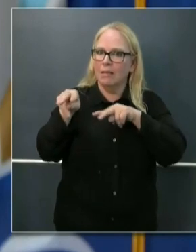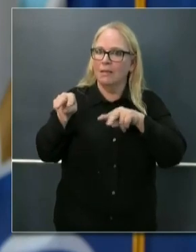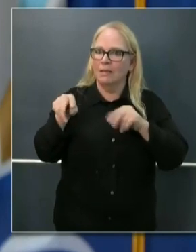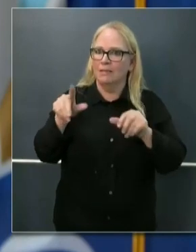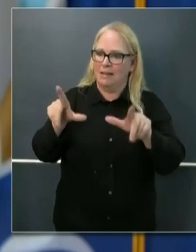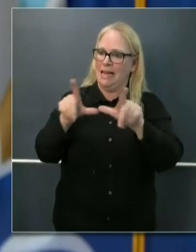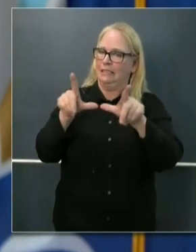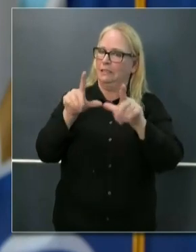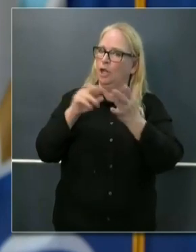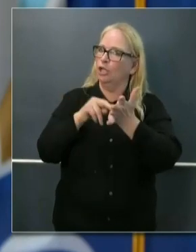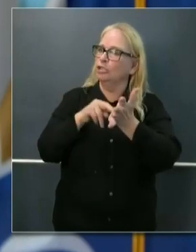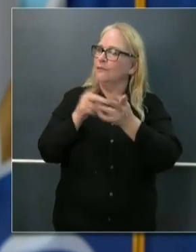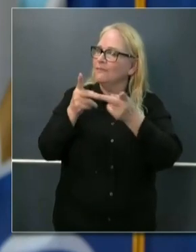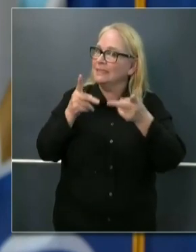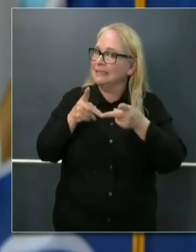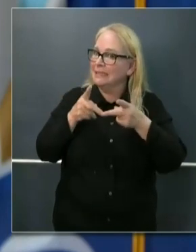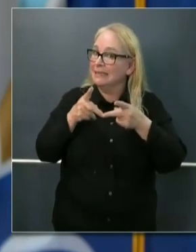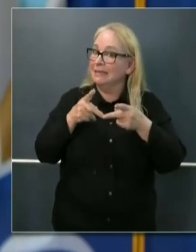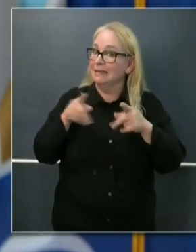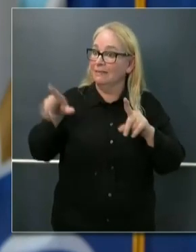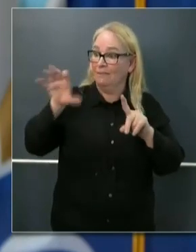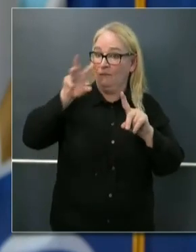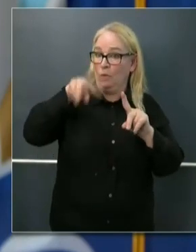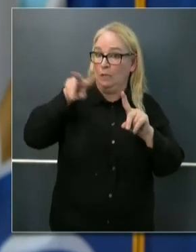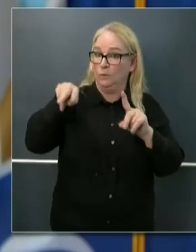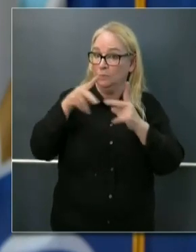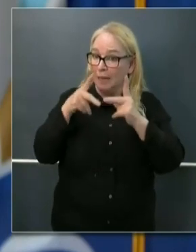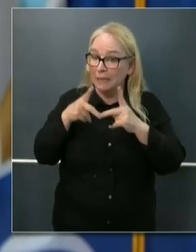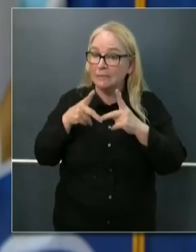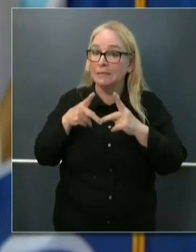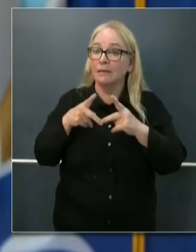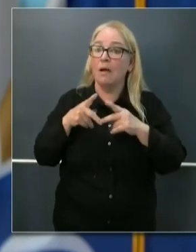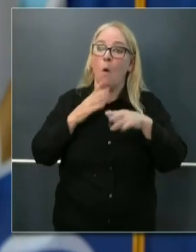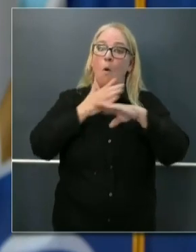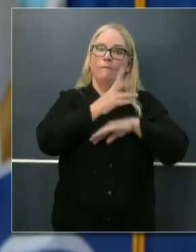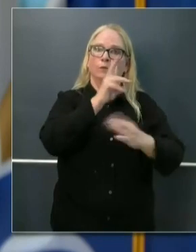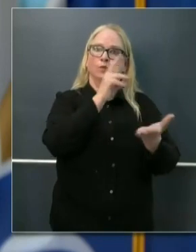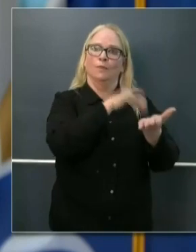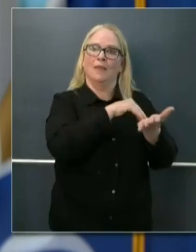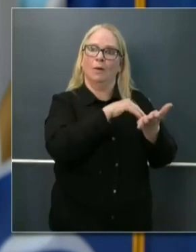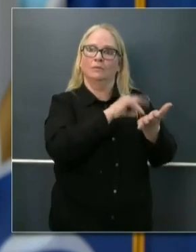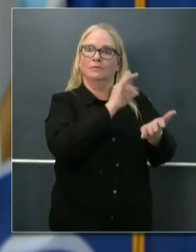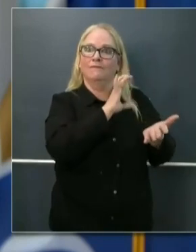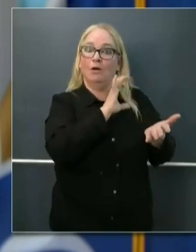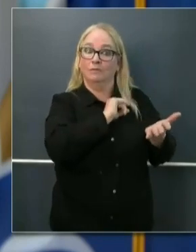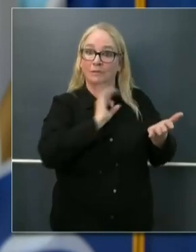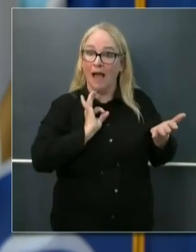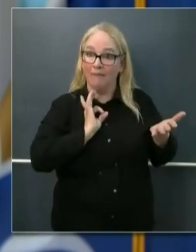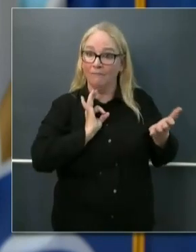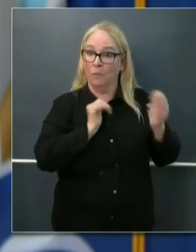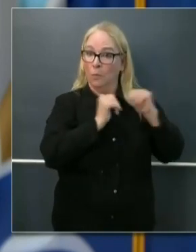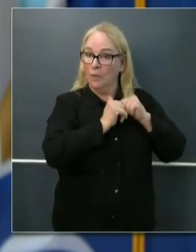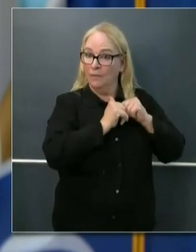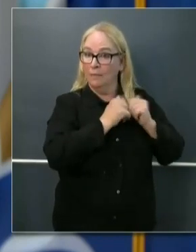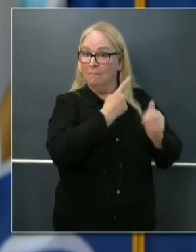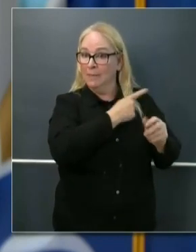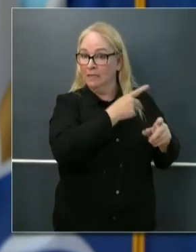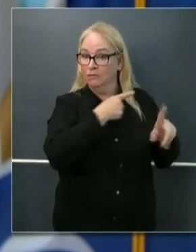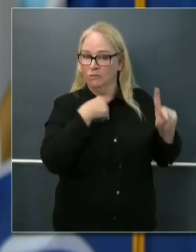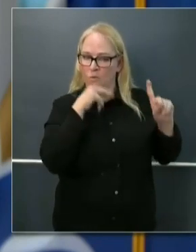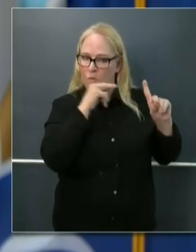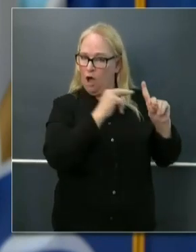So 522 sites yesterday, over 2,700 staff and patients that we're monitoring. Some